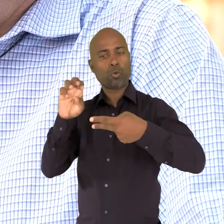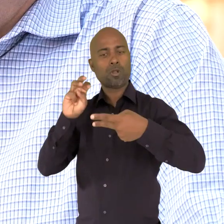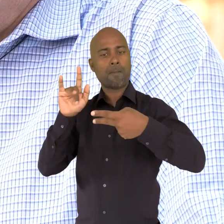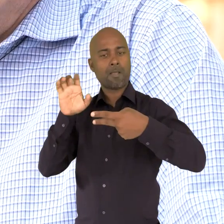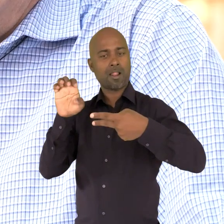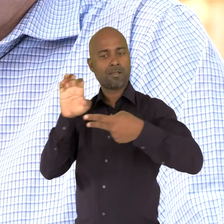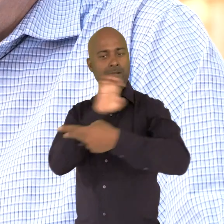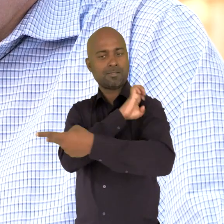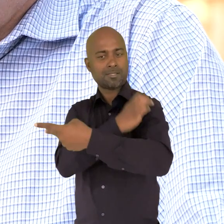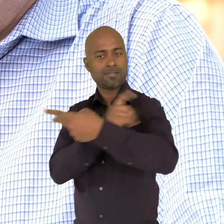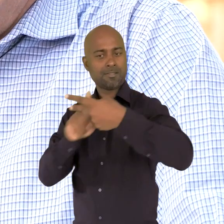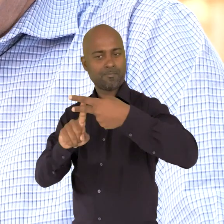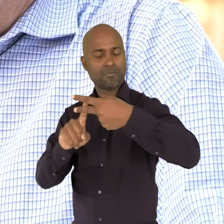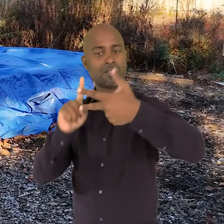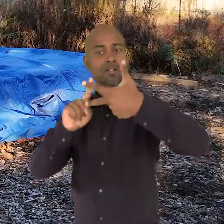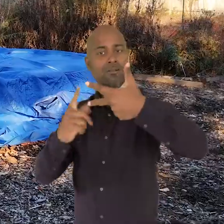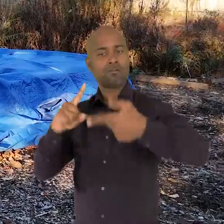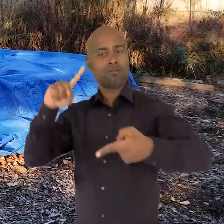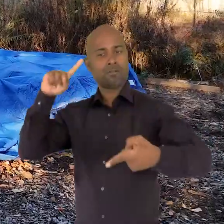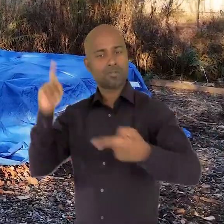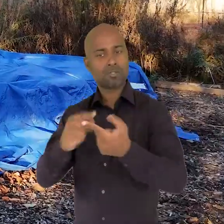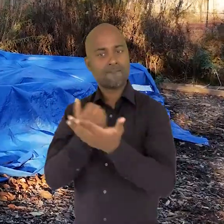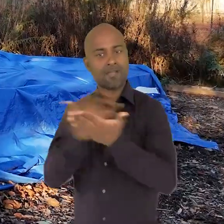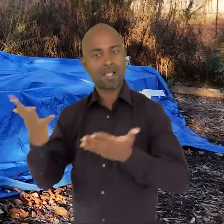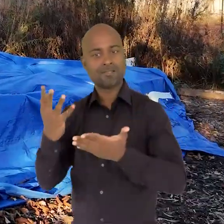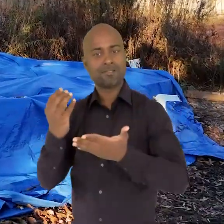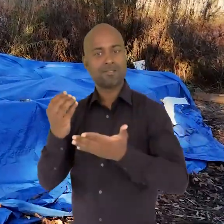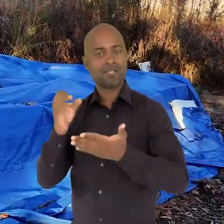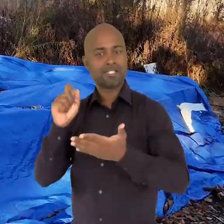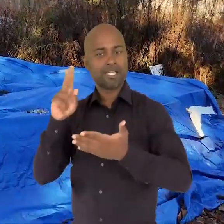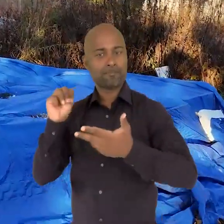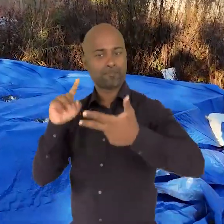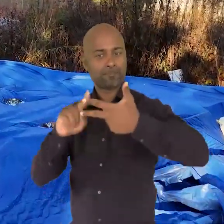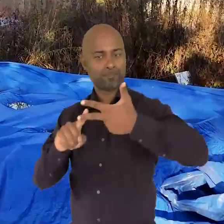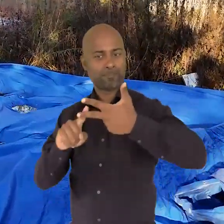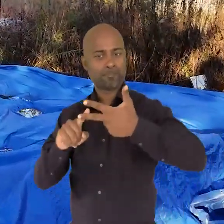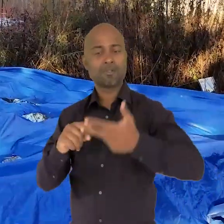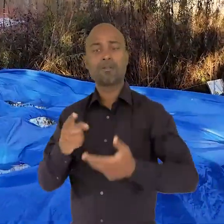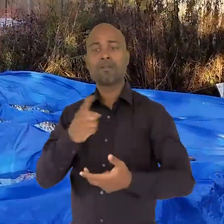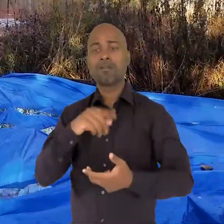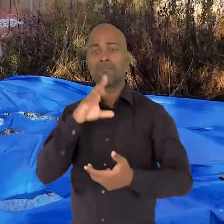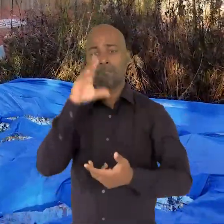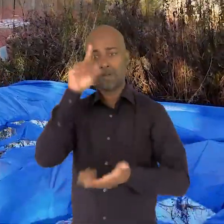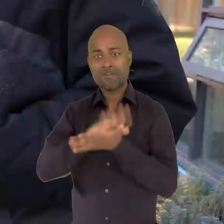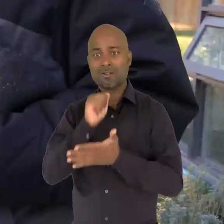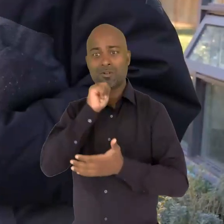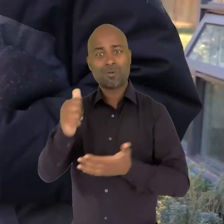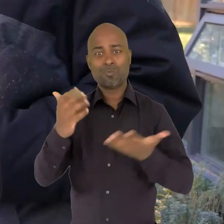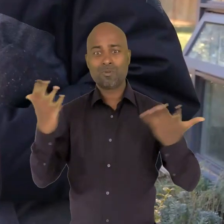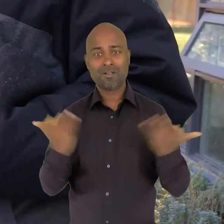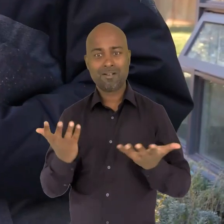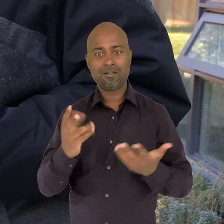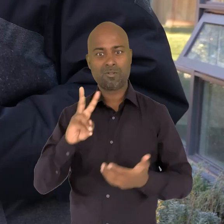one, renewable energy. And the third is a reduction in waste streams. And believe it or